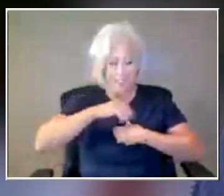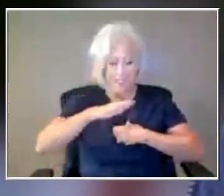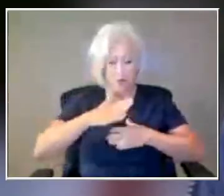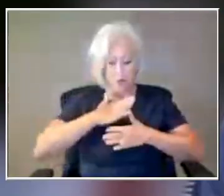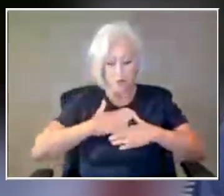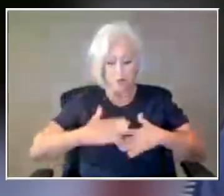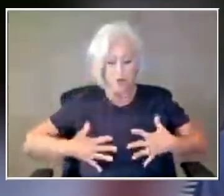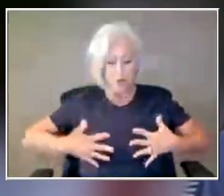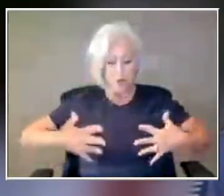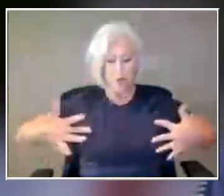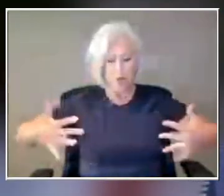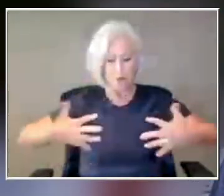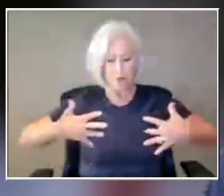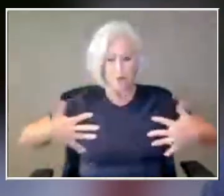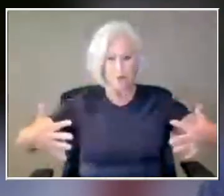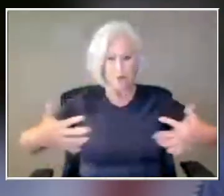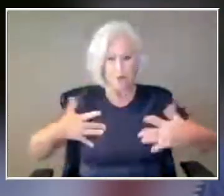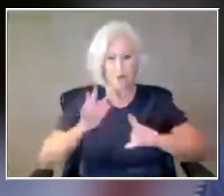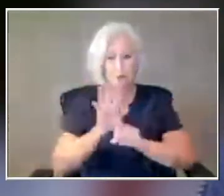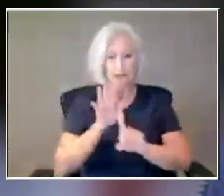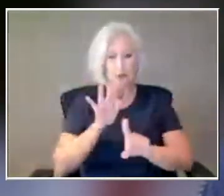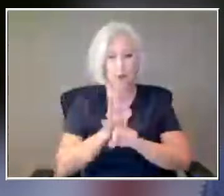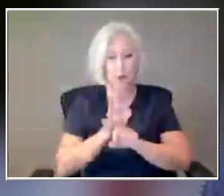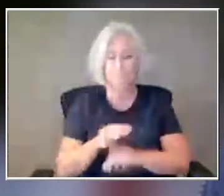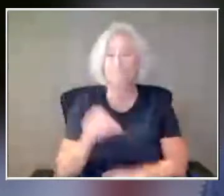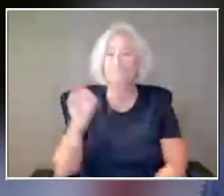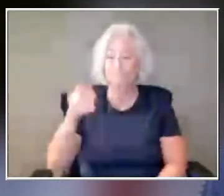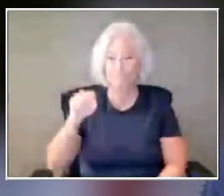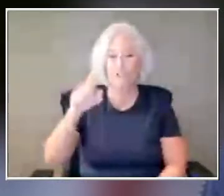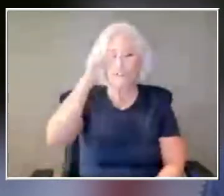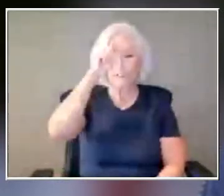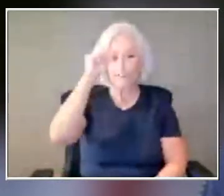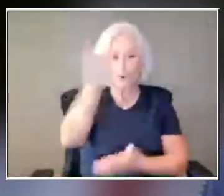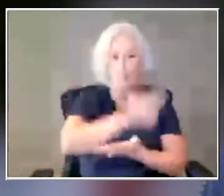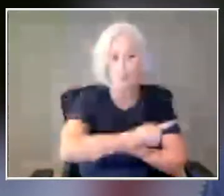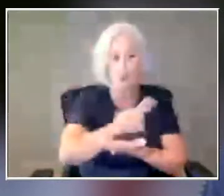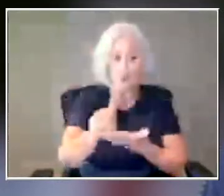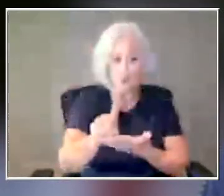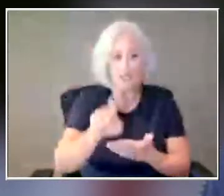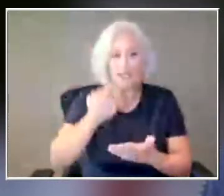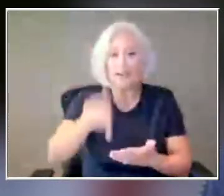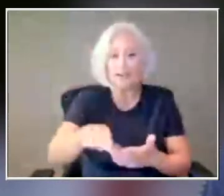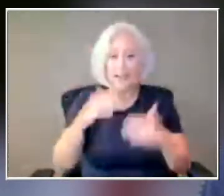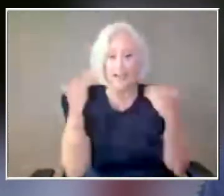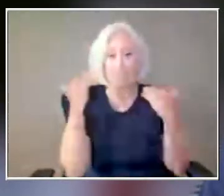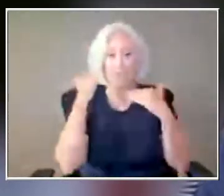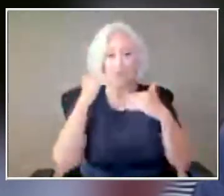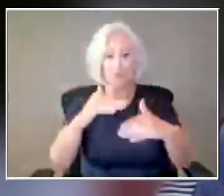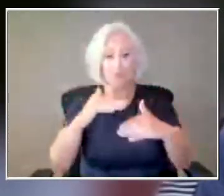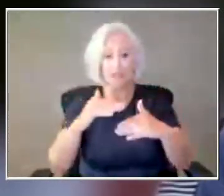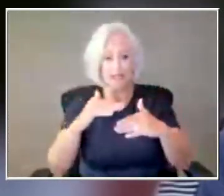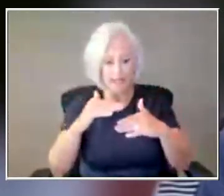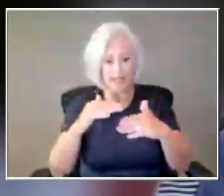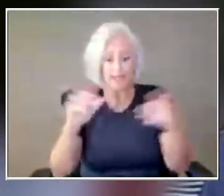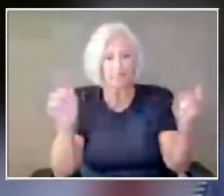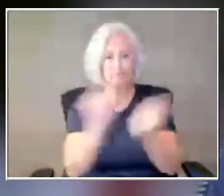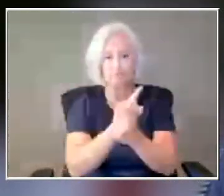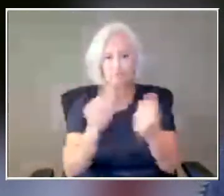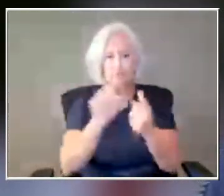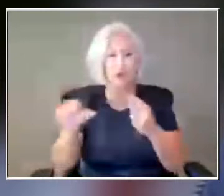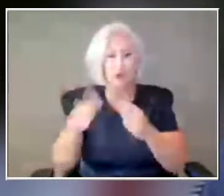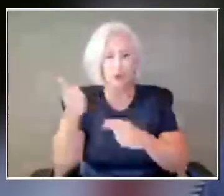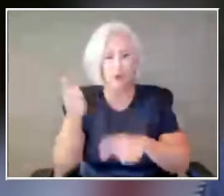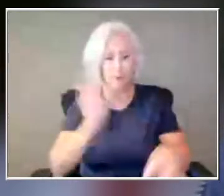Yes, up to about a week, I had to limit my exposure to other folks